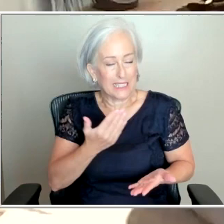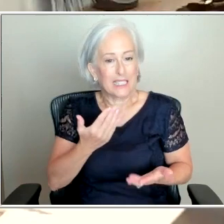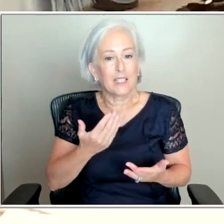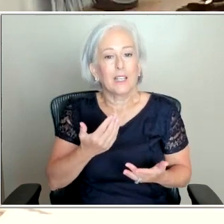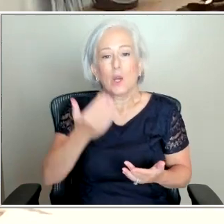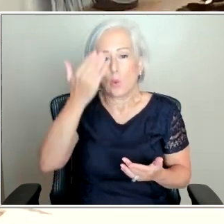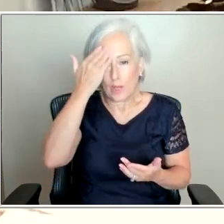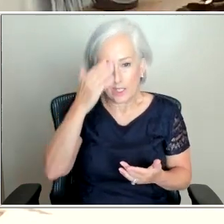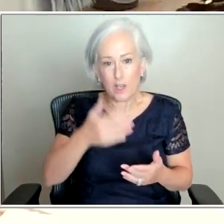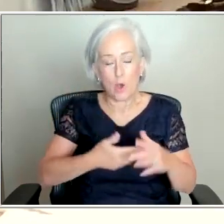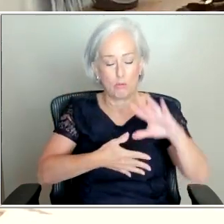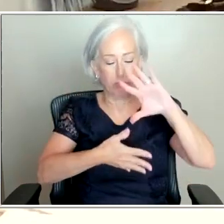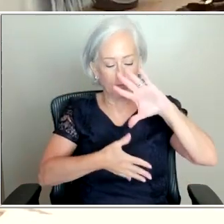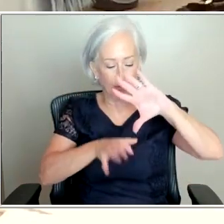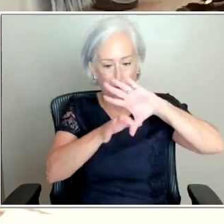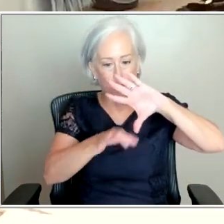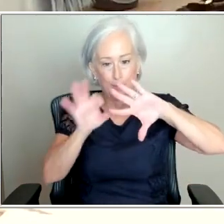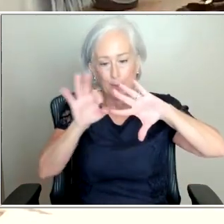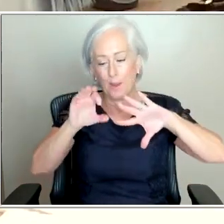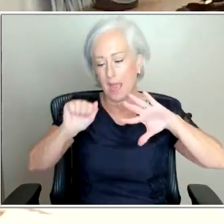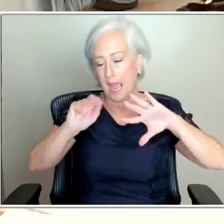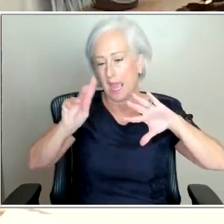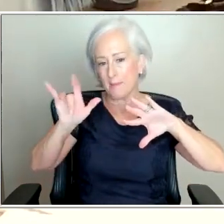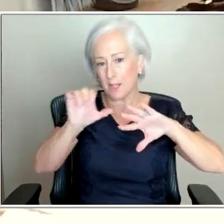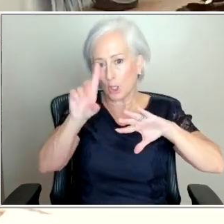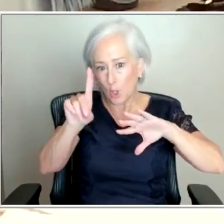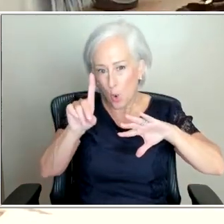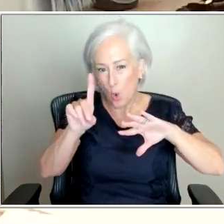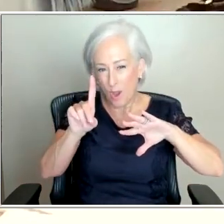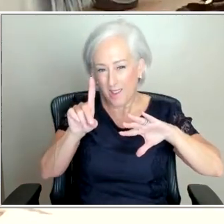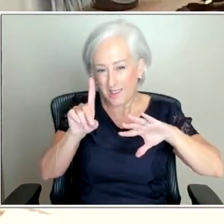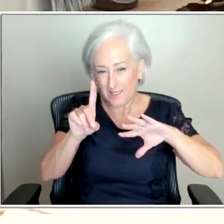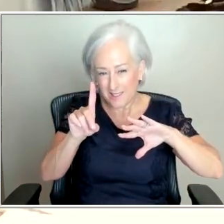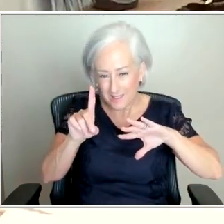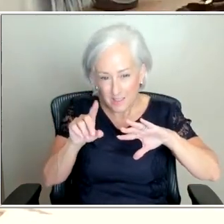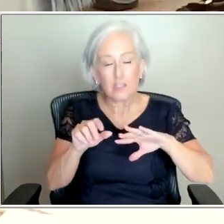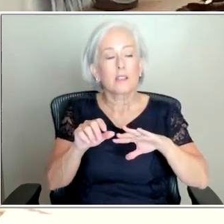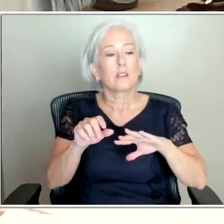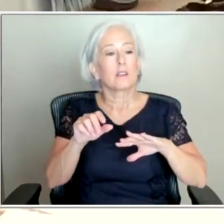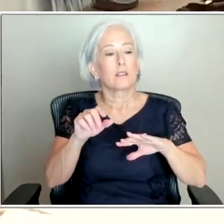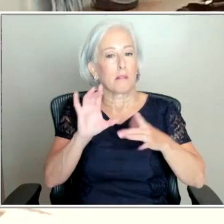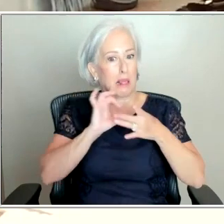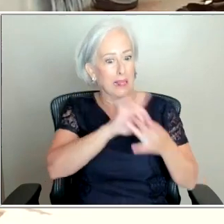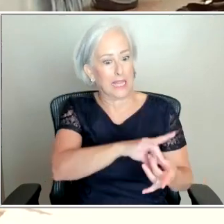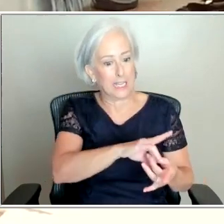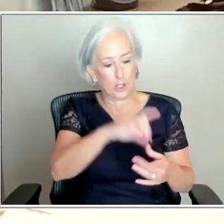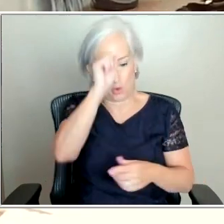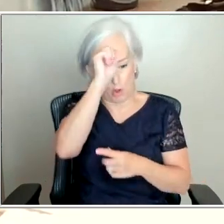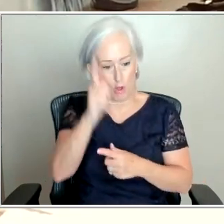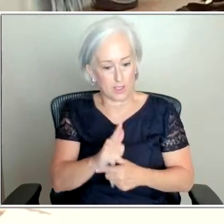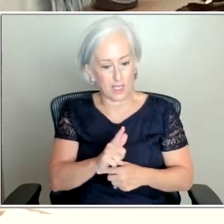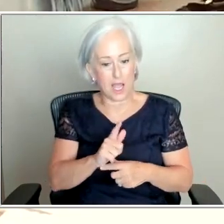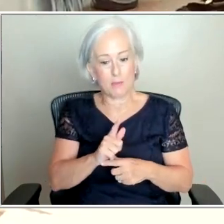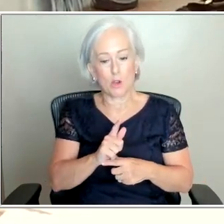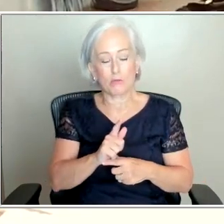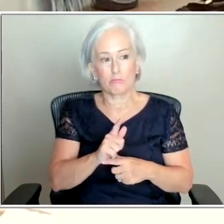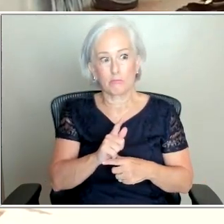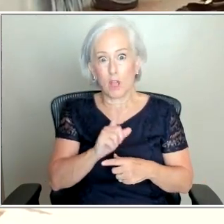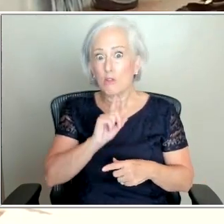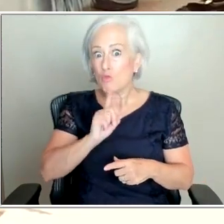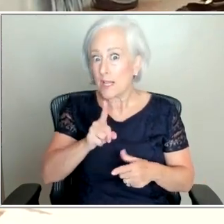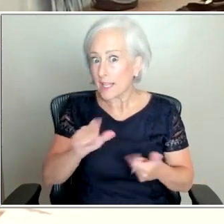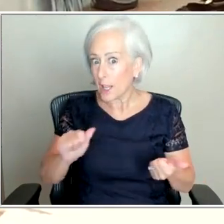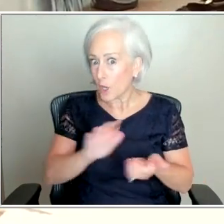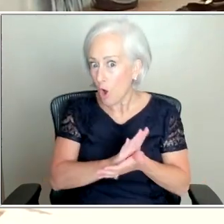Alzheimer's process, but is it the single cause? The answer is it doesn't appear to be. Removing it doesn't cure the disease,